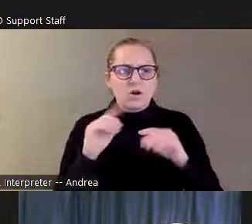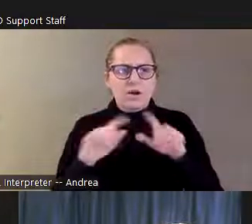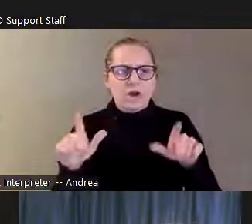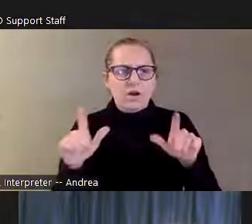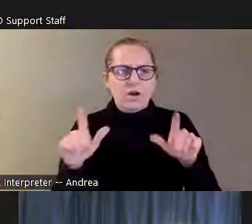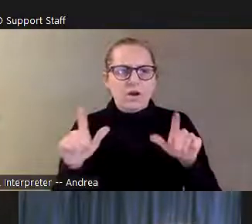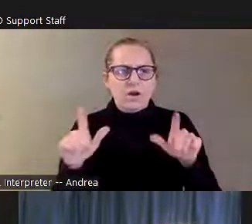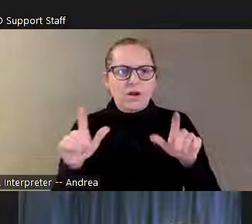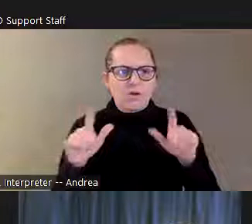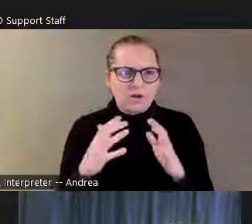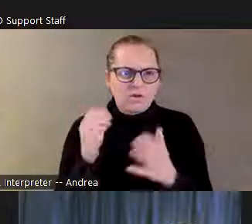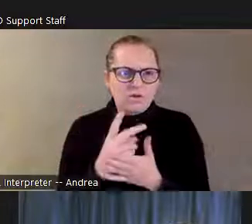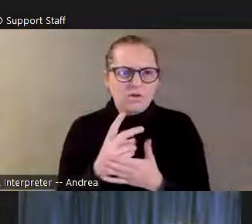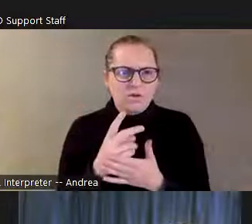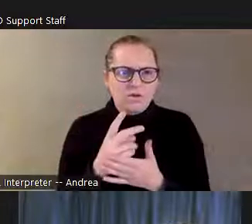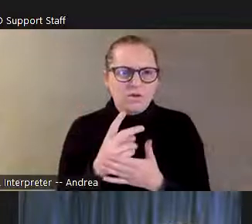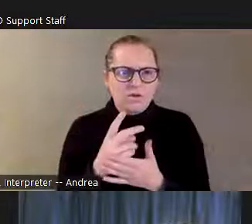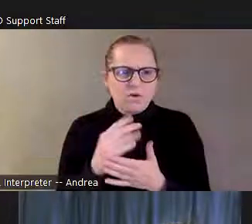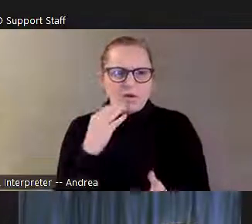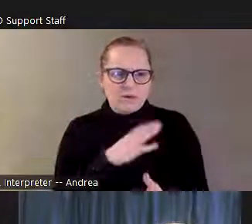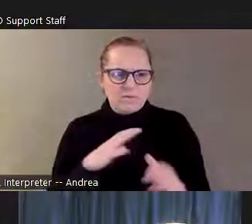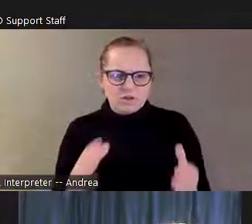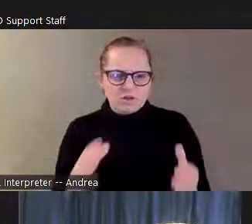without the approval or the knowledge of the commission.